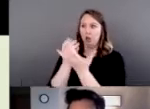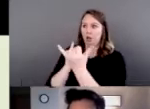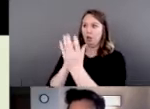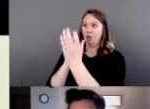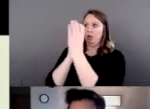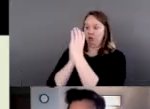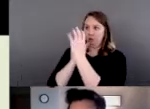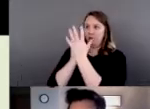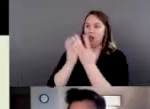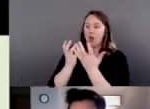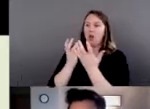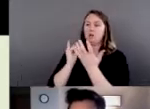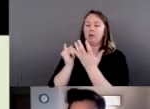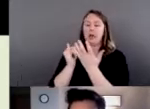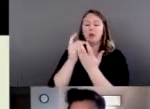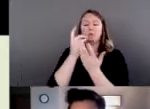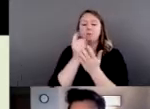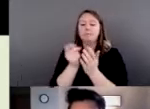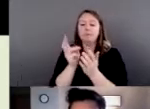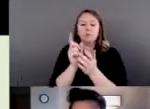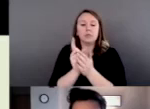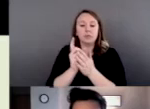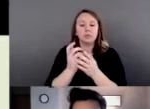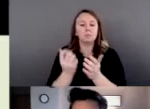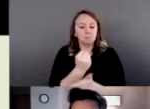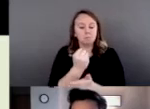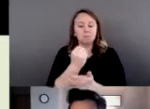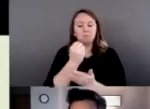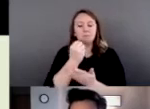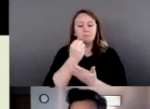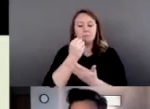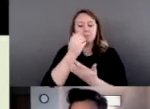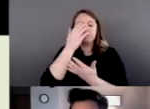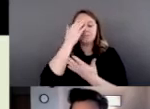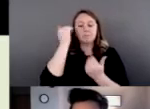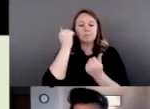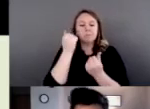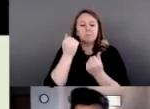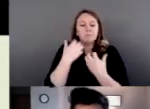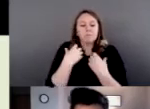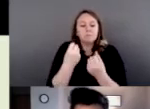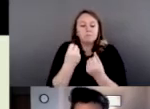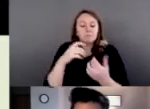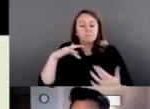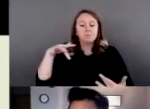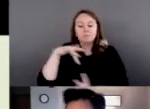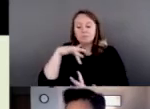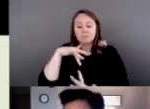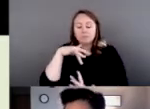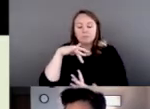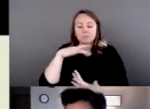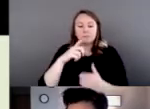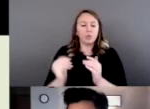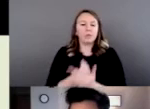of, you know, clear your mind, and then we can come back a little bit refreshed to talk about like not